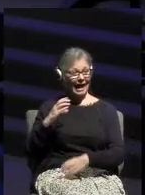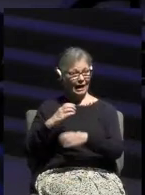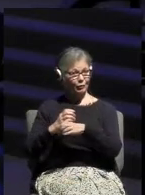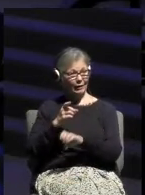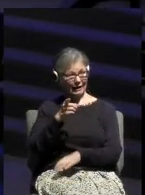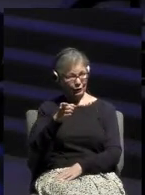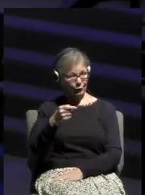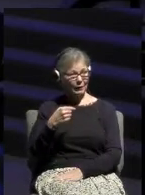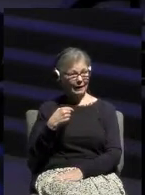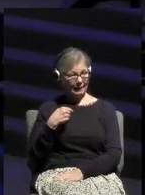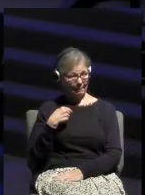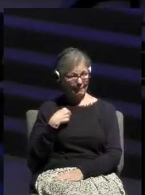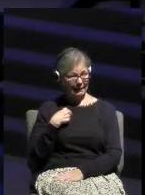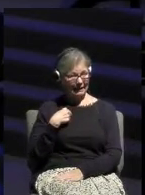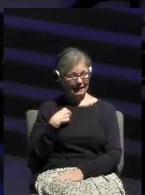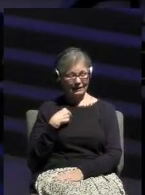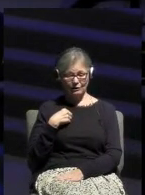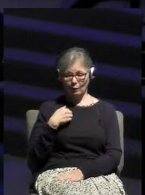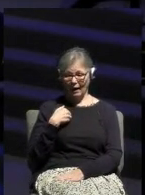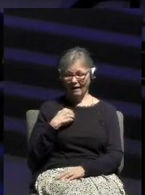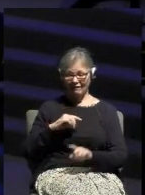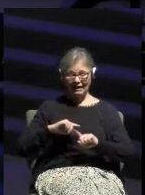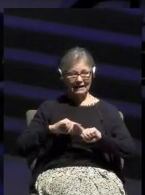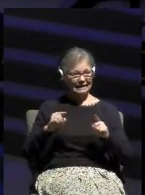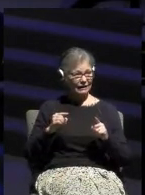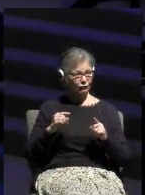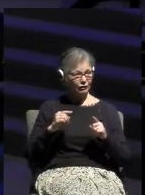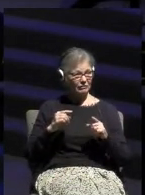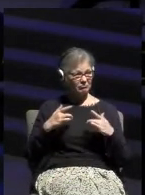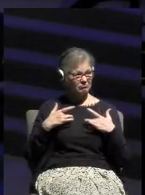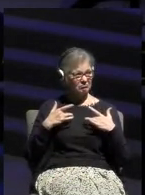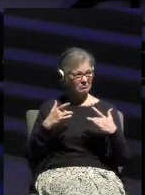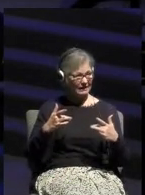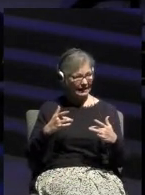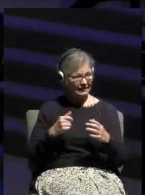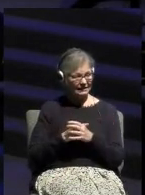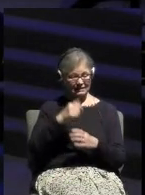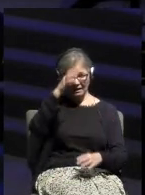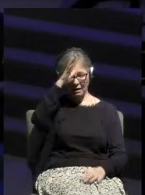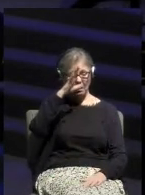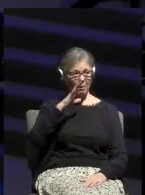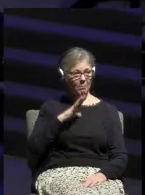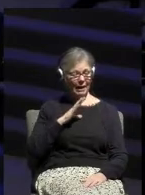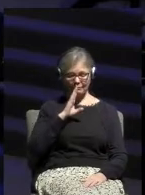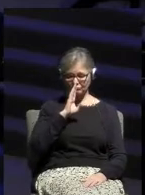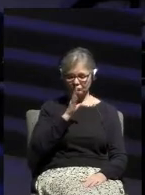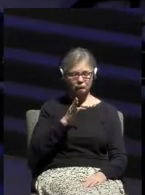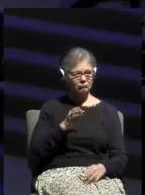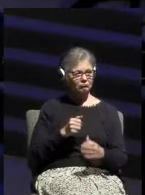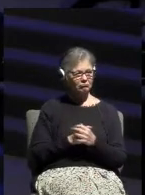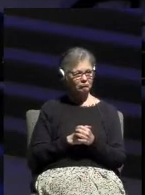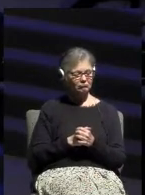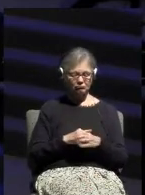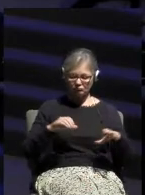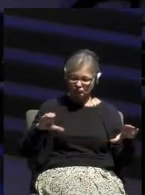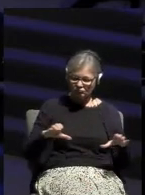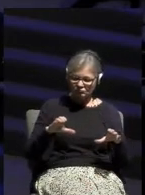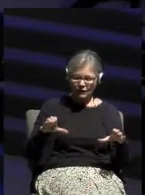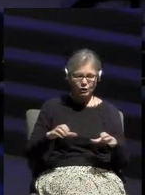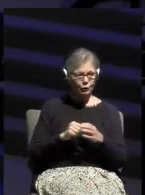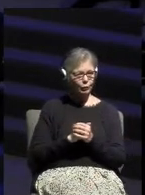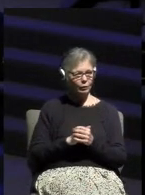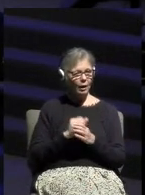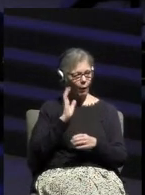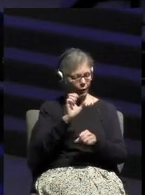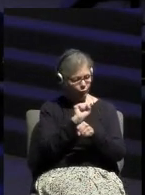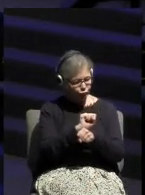certain tendencies. And whereas males, there's this idea of